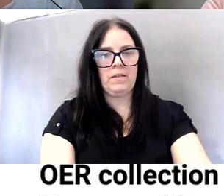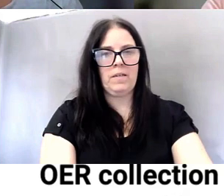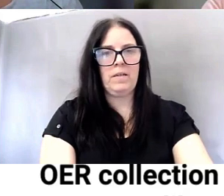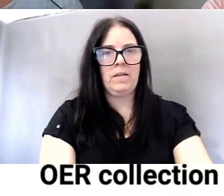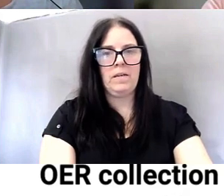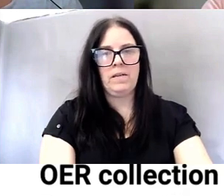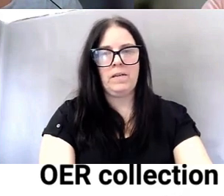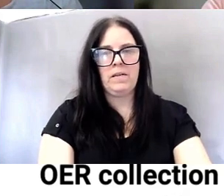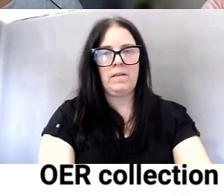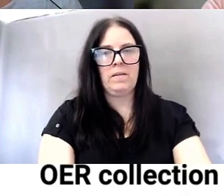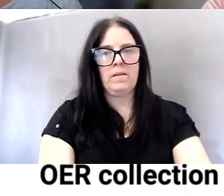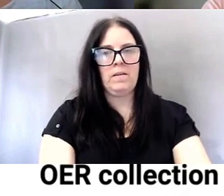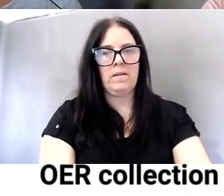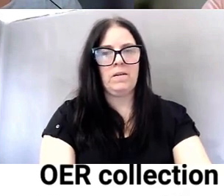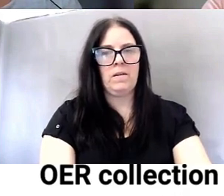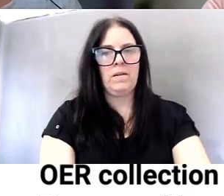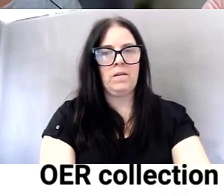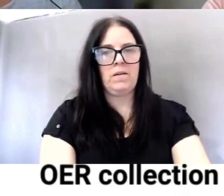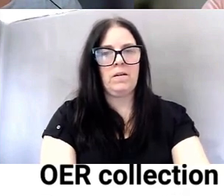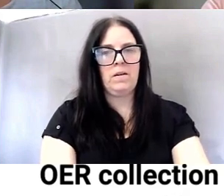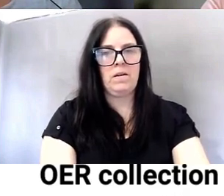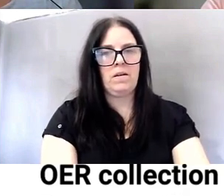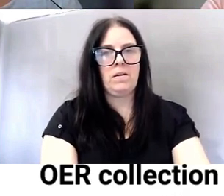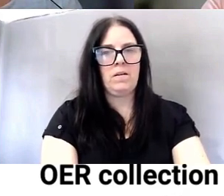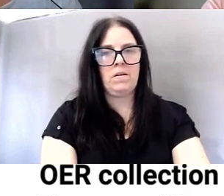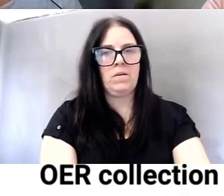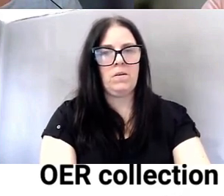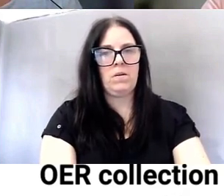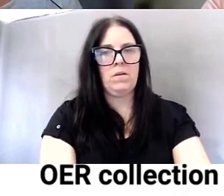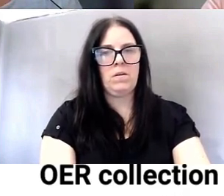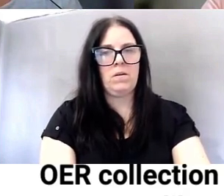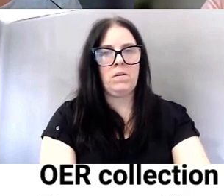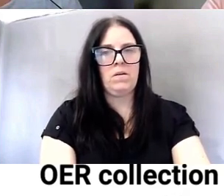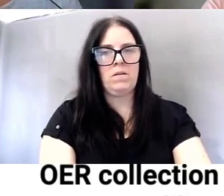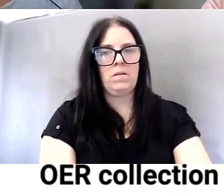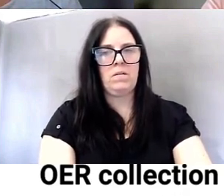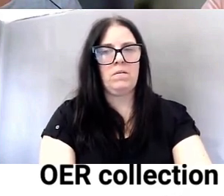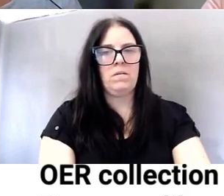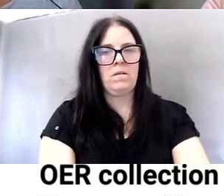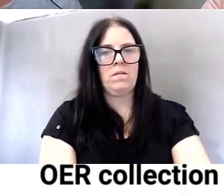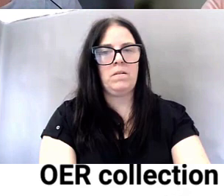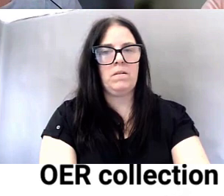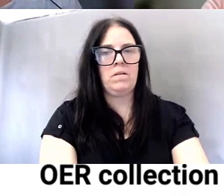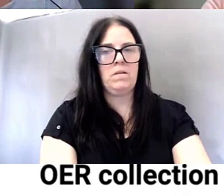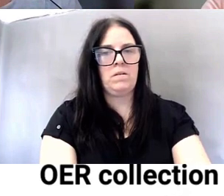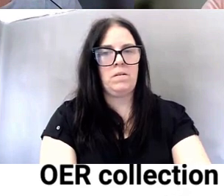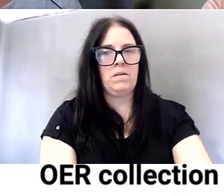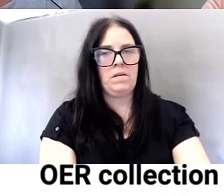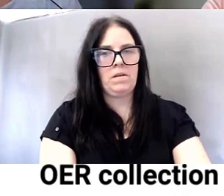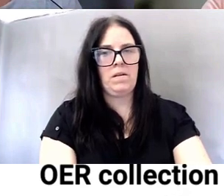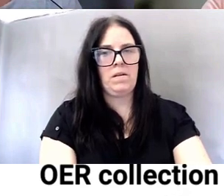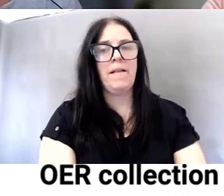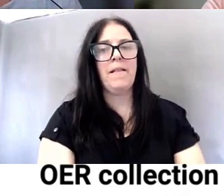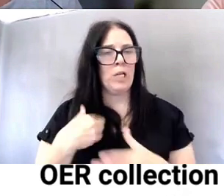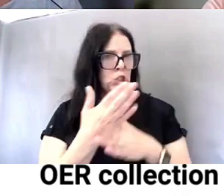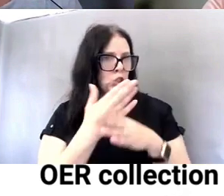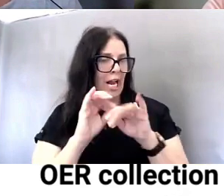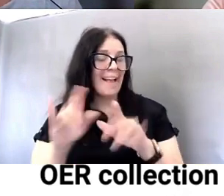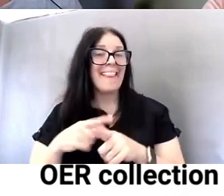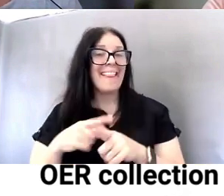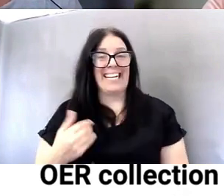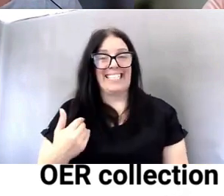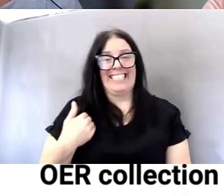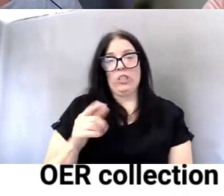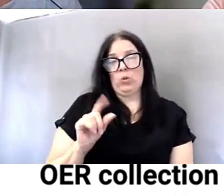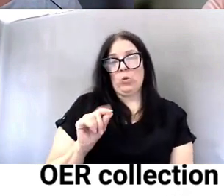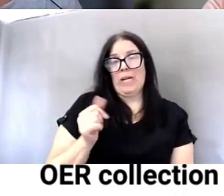who were starting to integrate technology. And then more recently, in 2017, we built a small